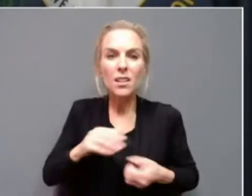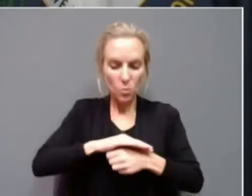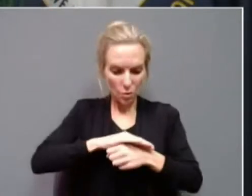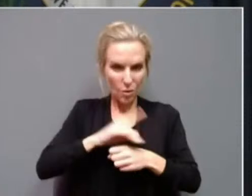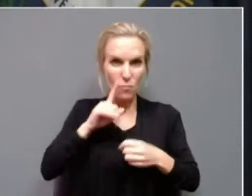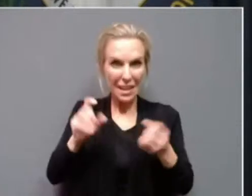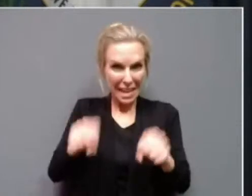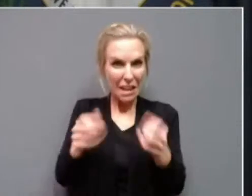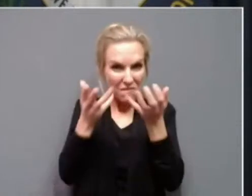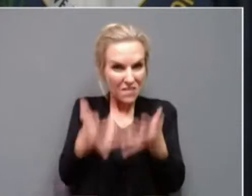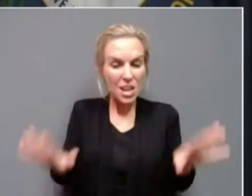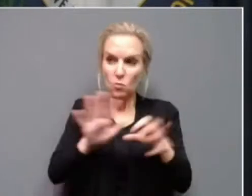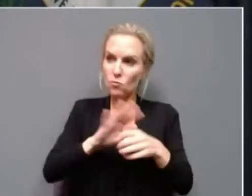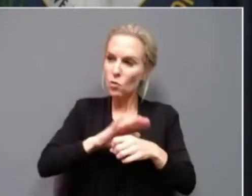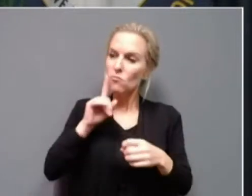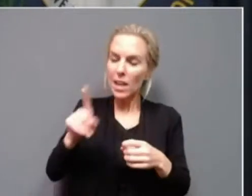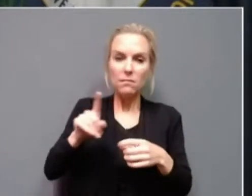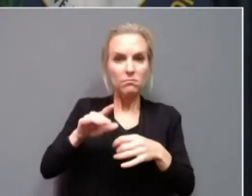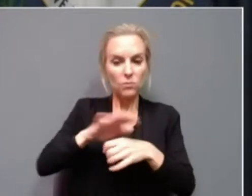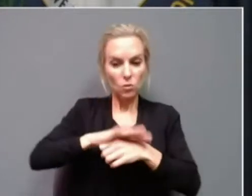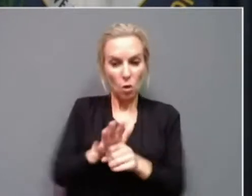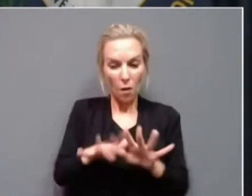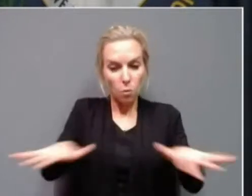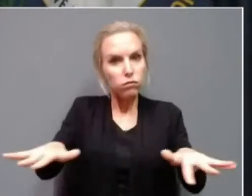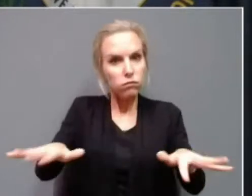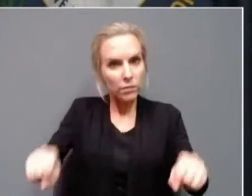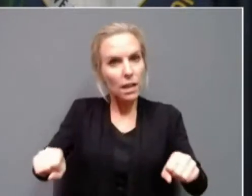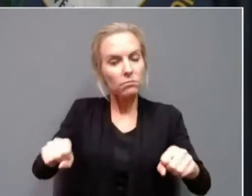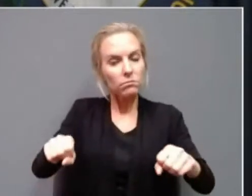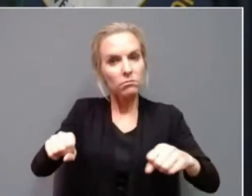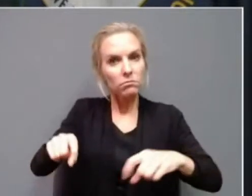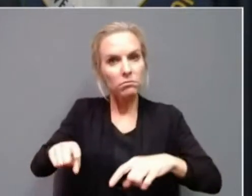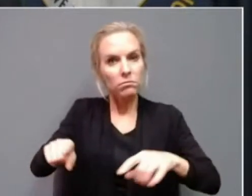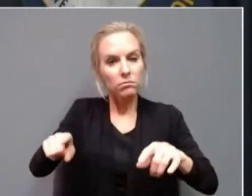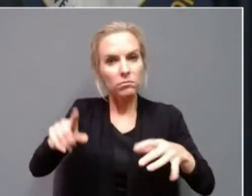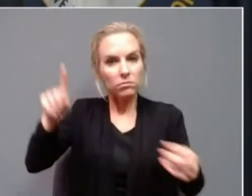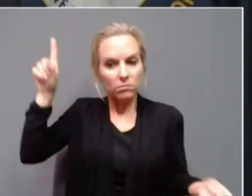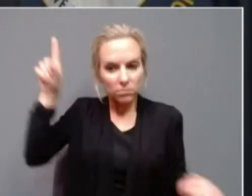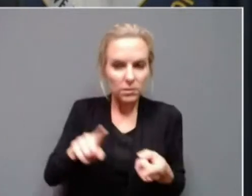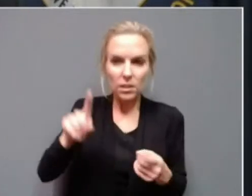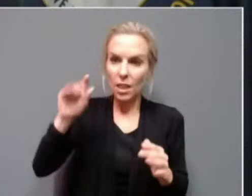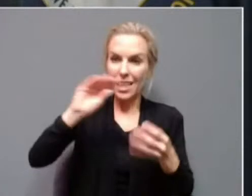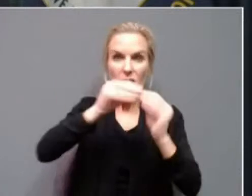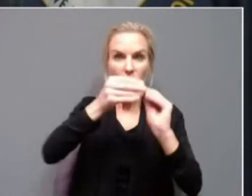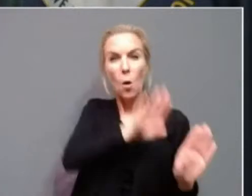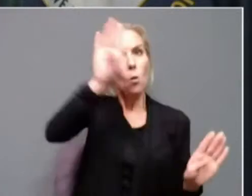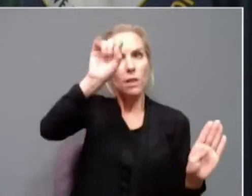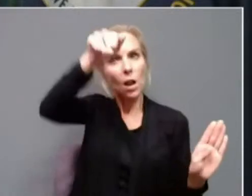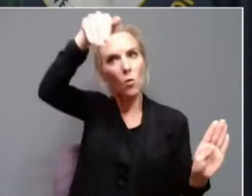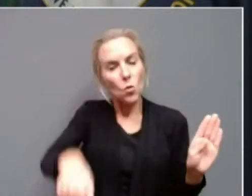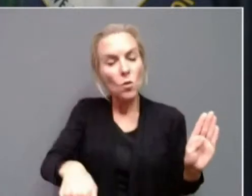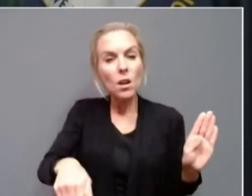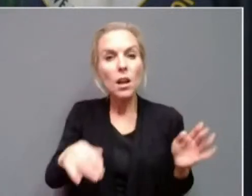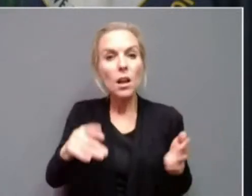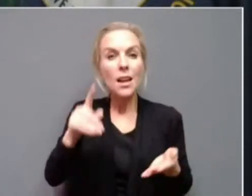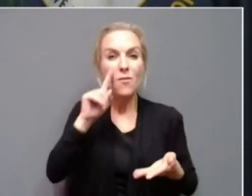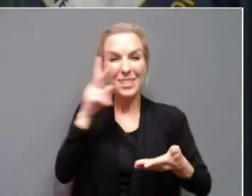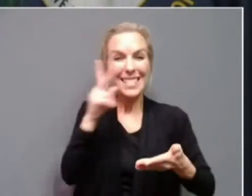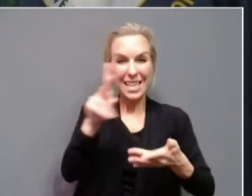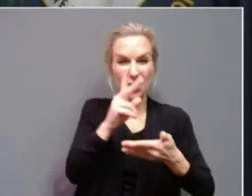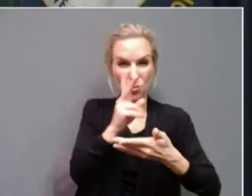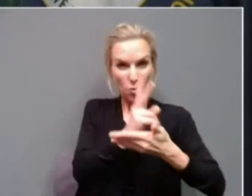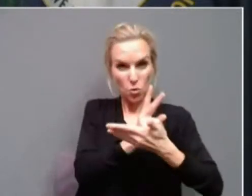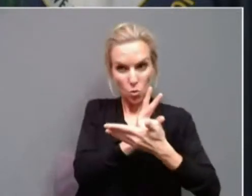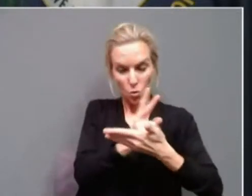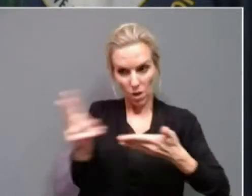tomorrow if everybody would get vaccinated. We could turn that line in 2 weeks from one that's almost going straight up and down